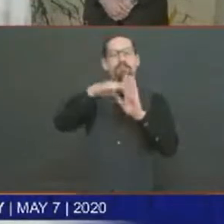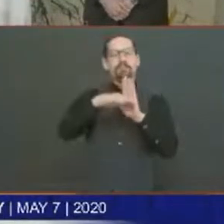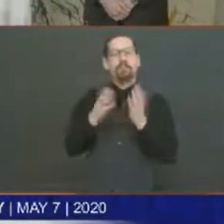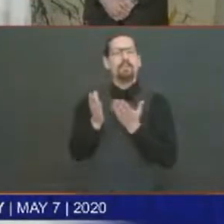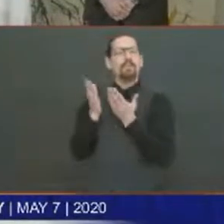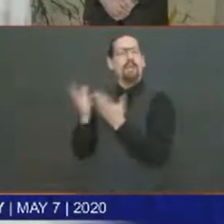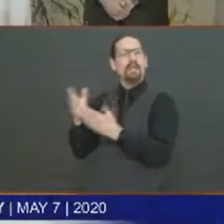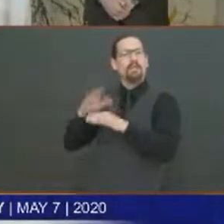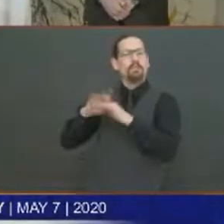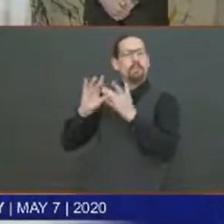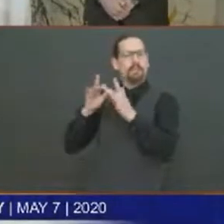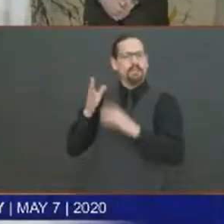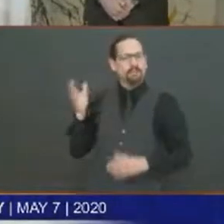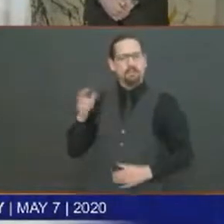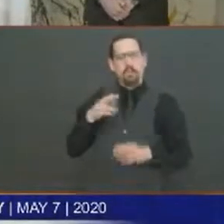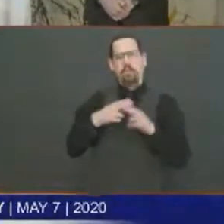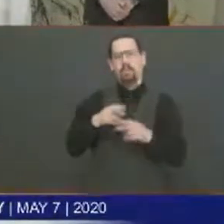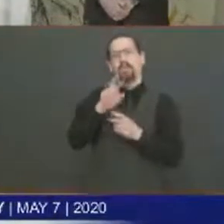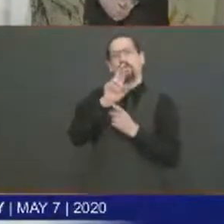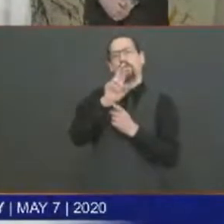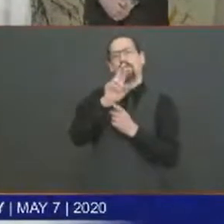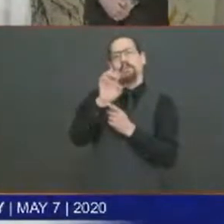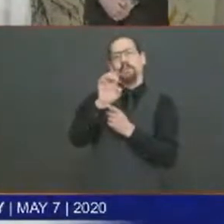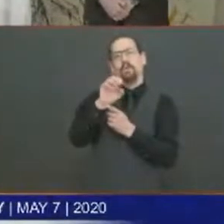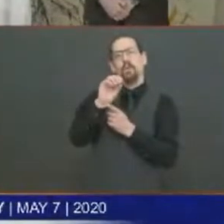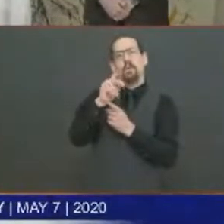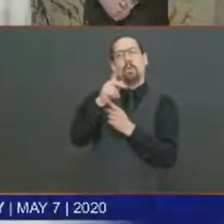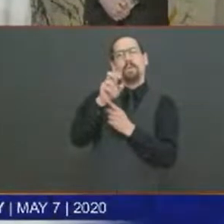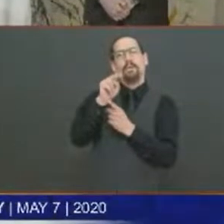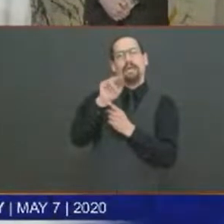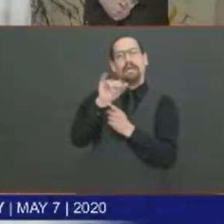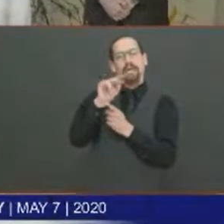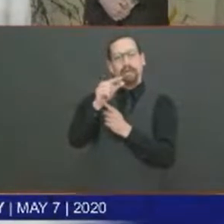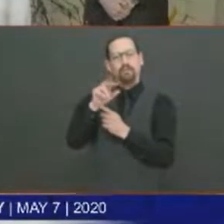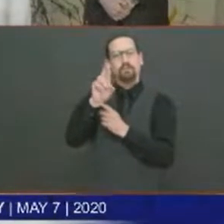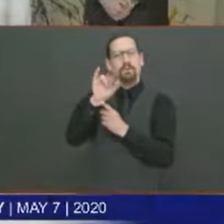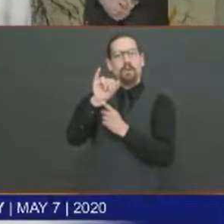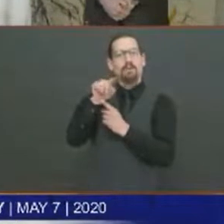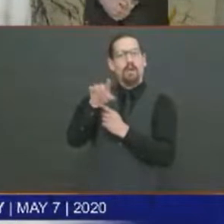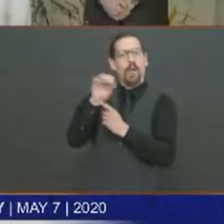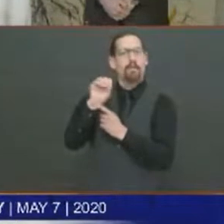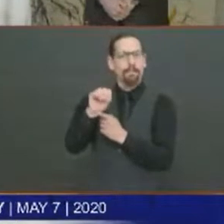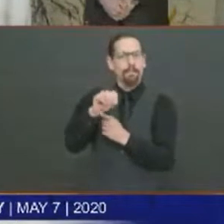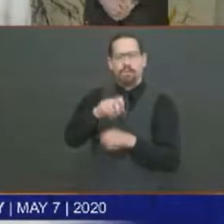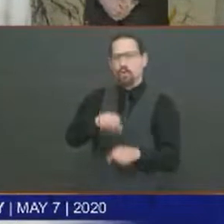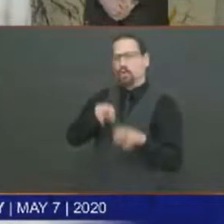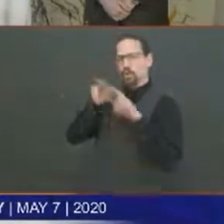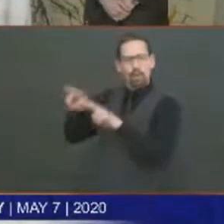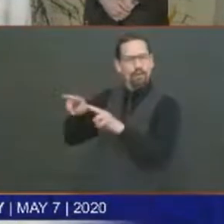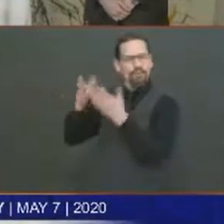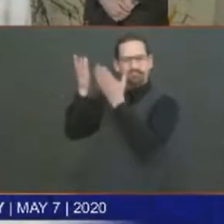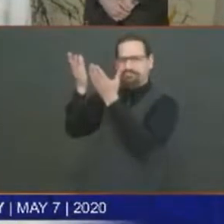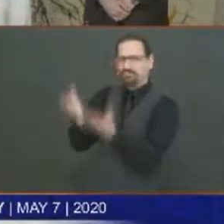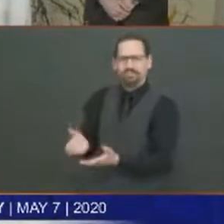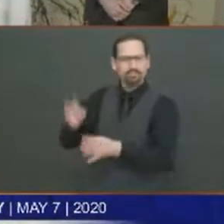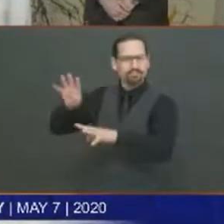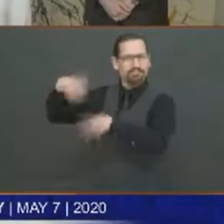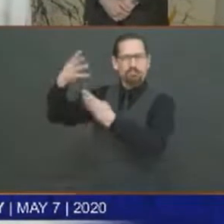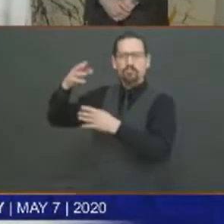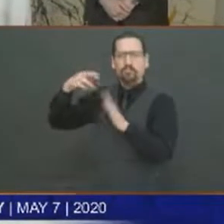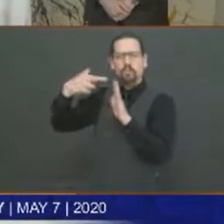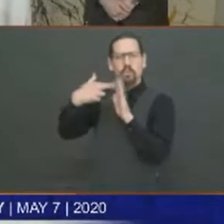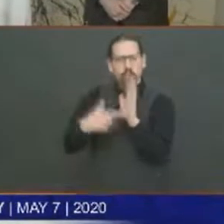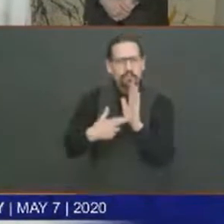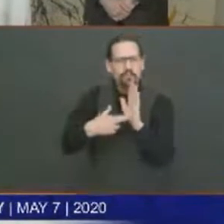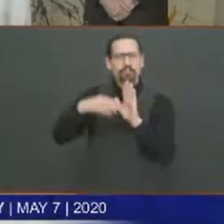reopeningri.com, and we will continue to add sector by sector guidance. Finally, I said we needed to be